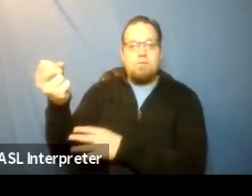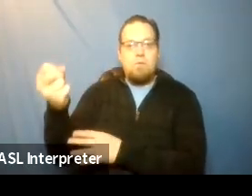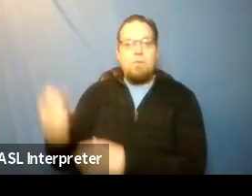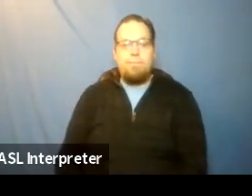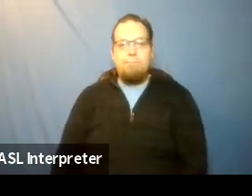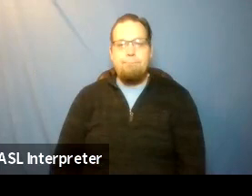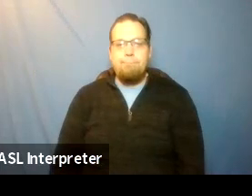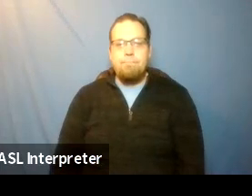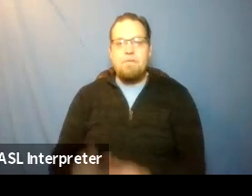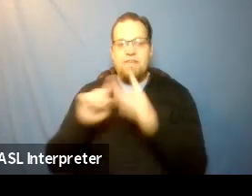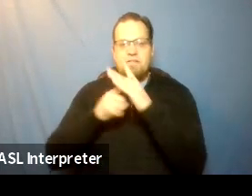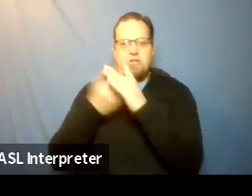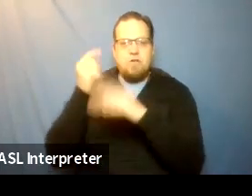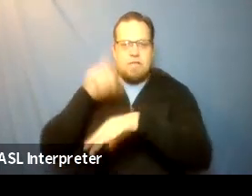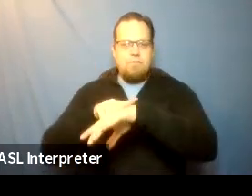Our start times.